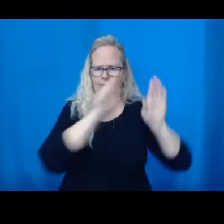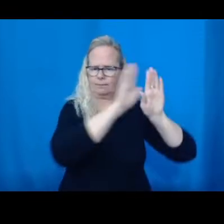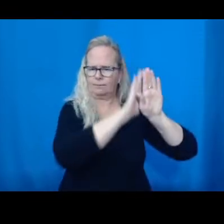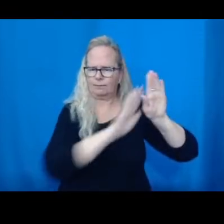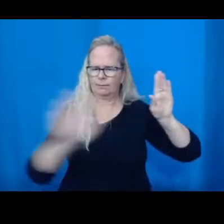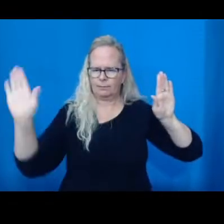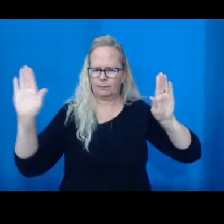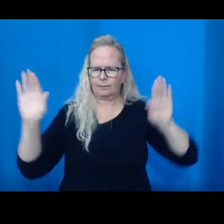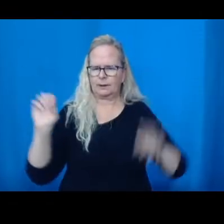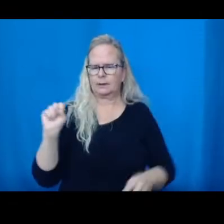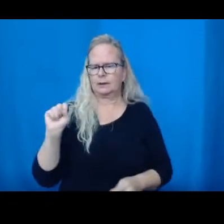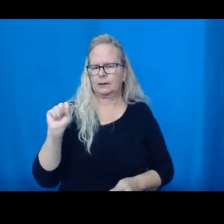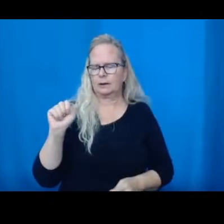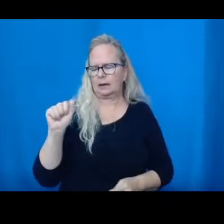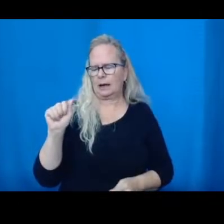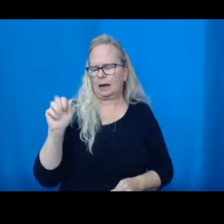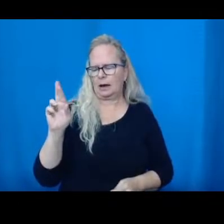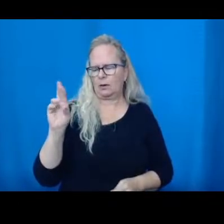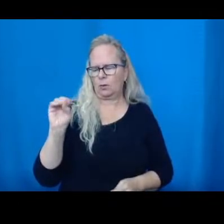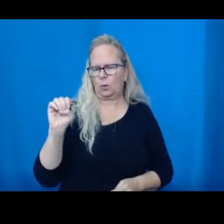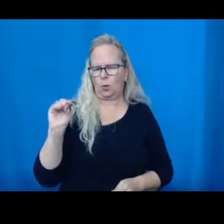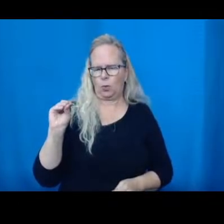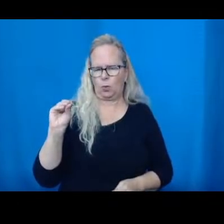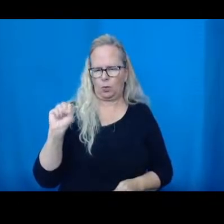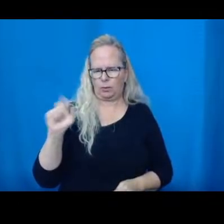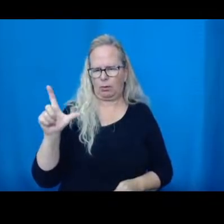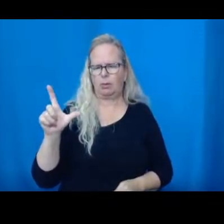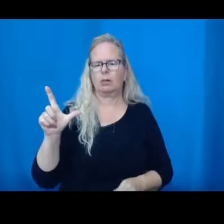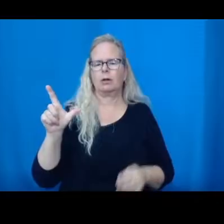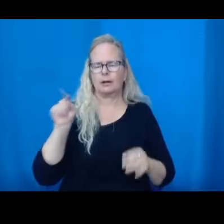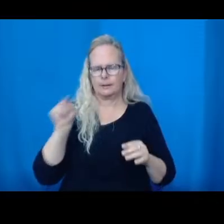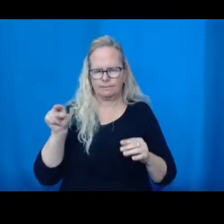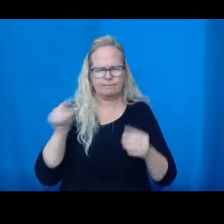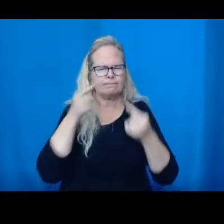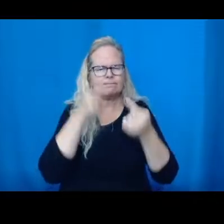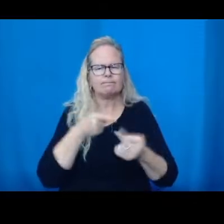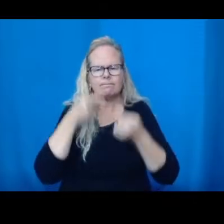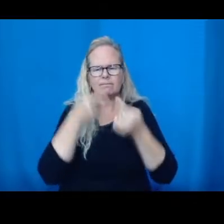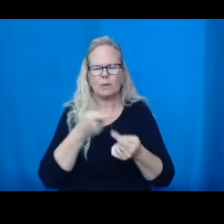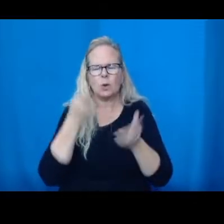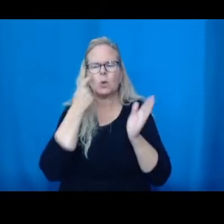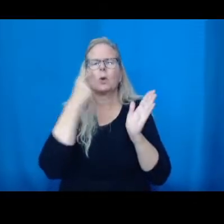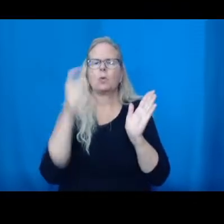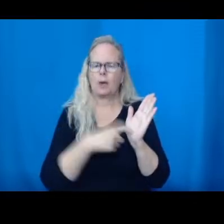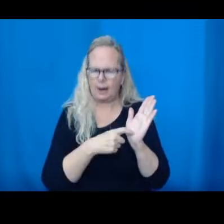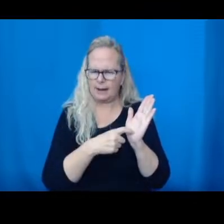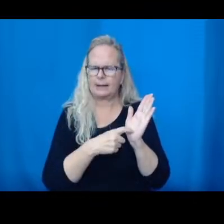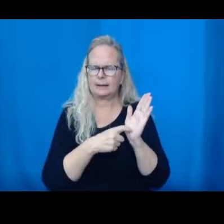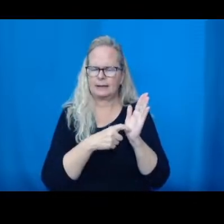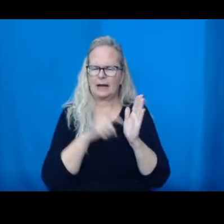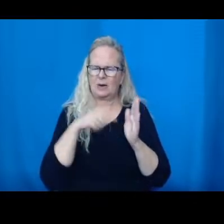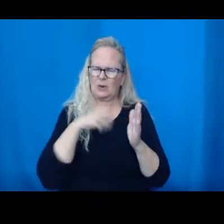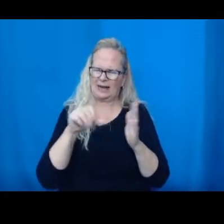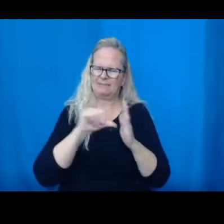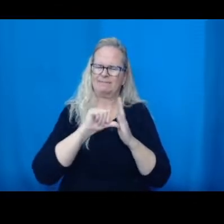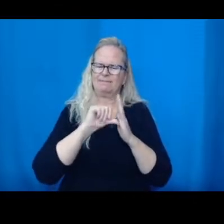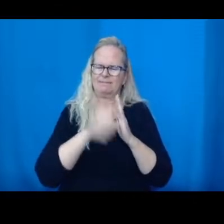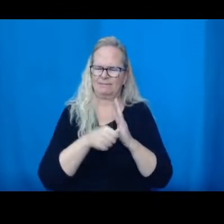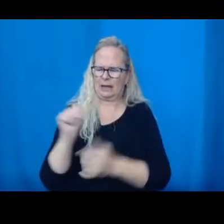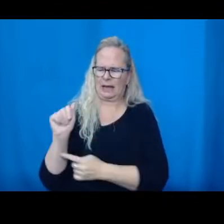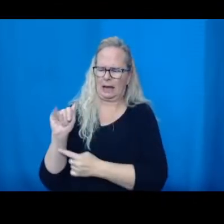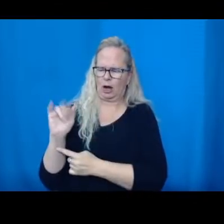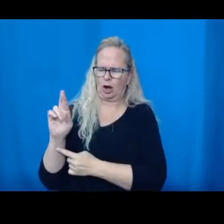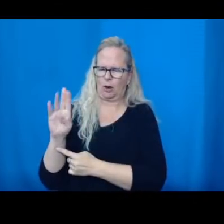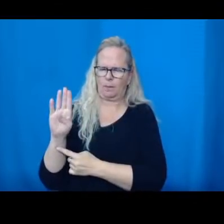and better emphasis on the appropriate airborne mitigation measures, including better masks, which she is